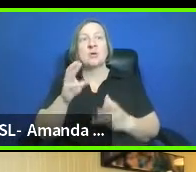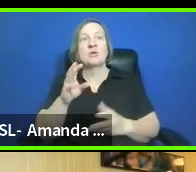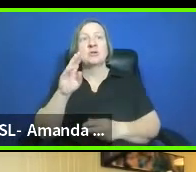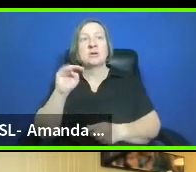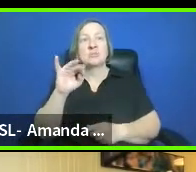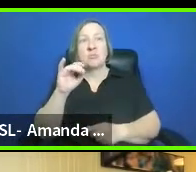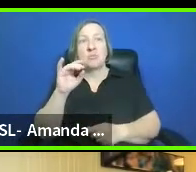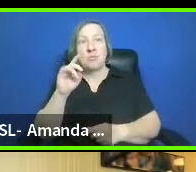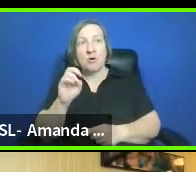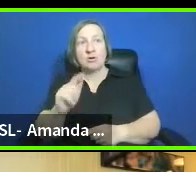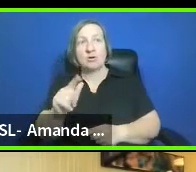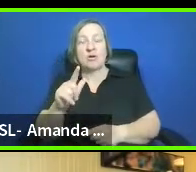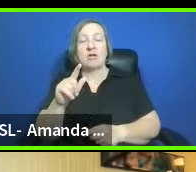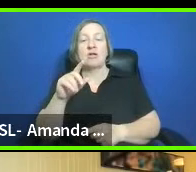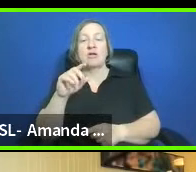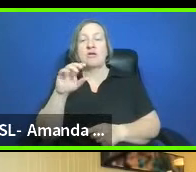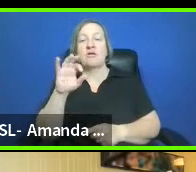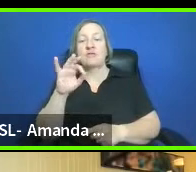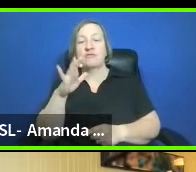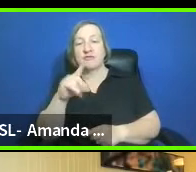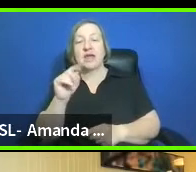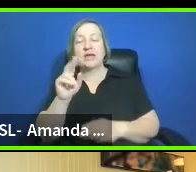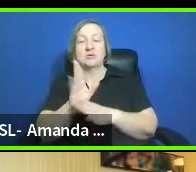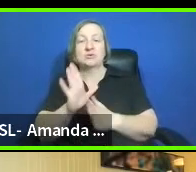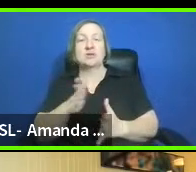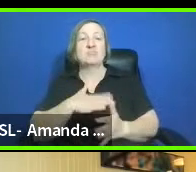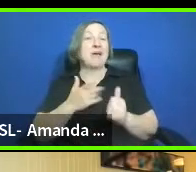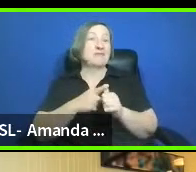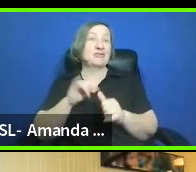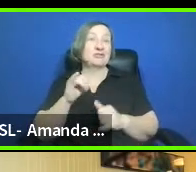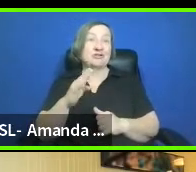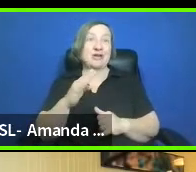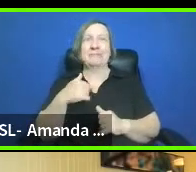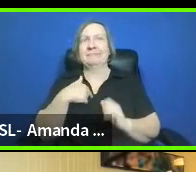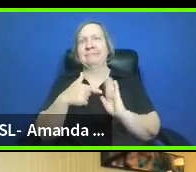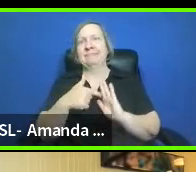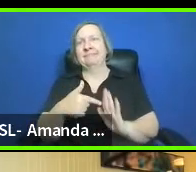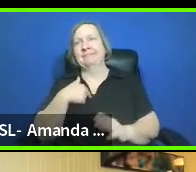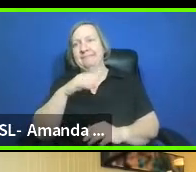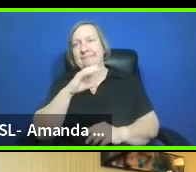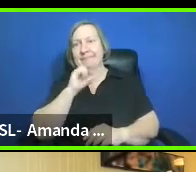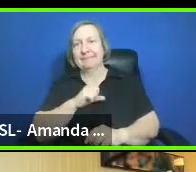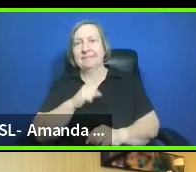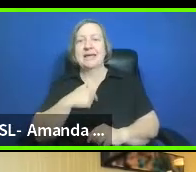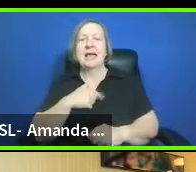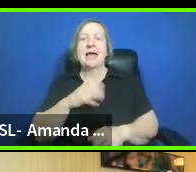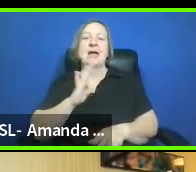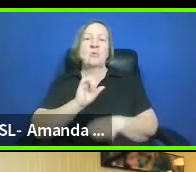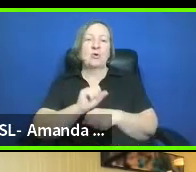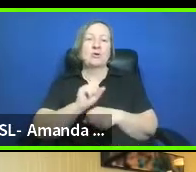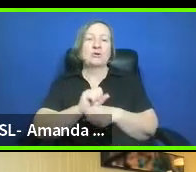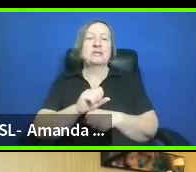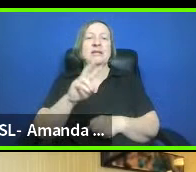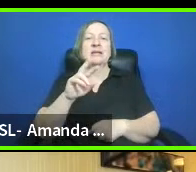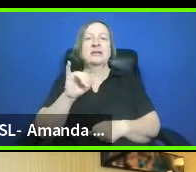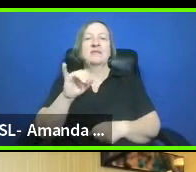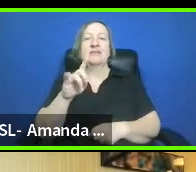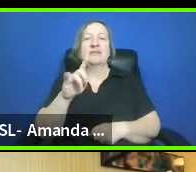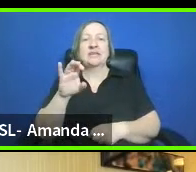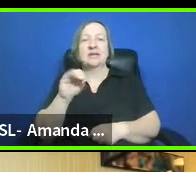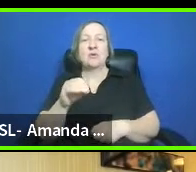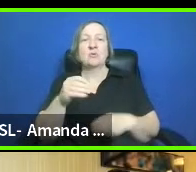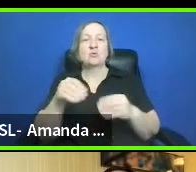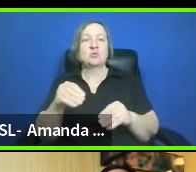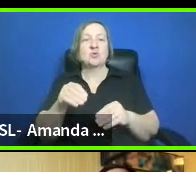her pronouns, and my first job, gosh, I'm really dating myself. I worked at a video store back